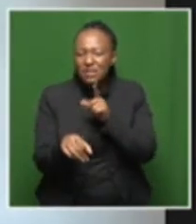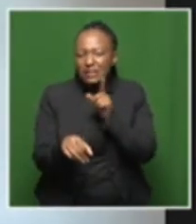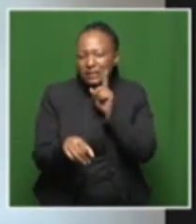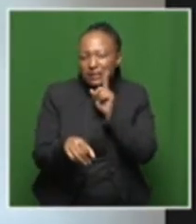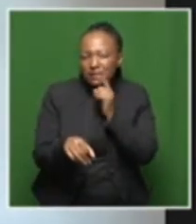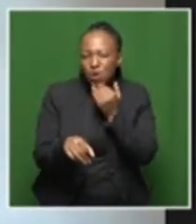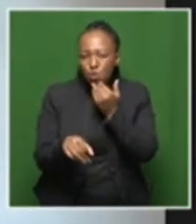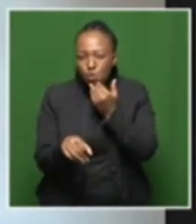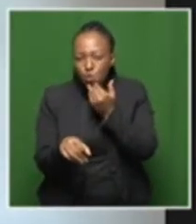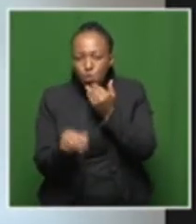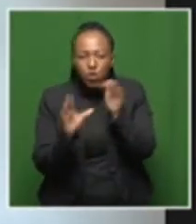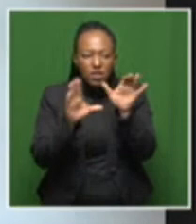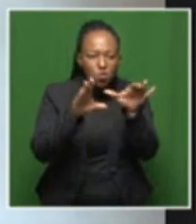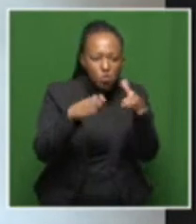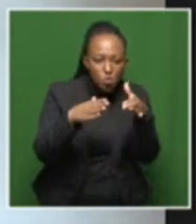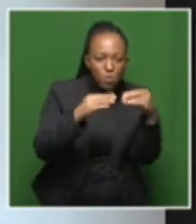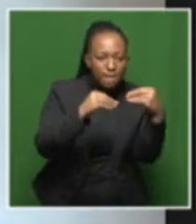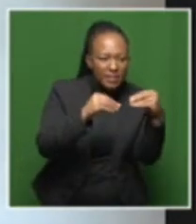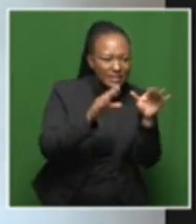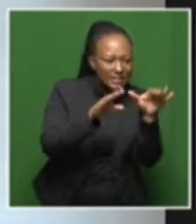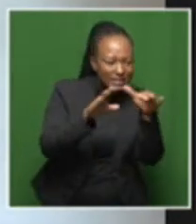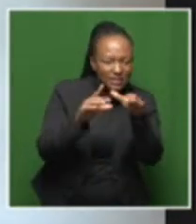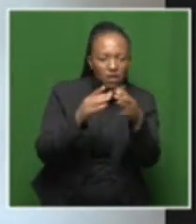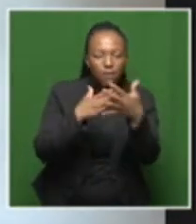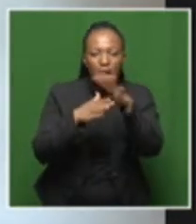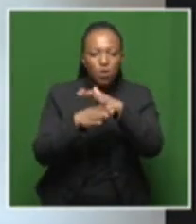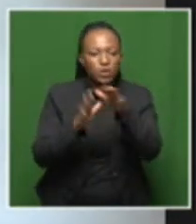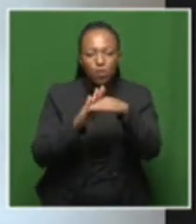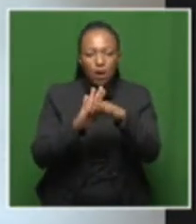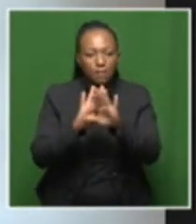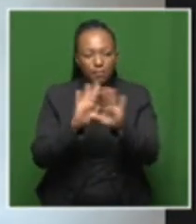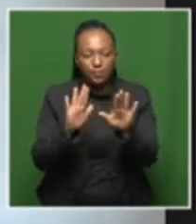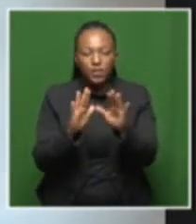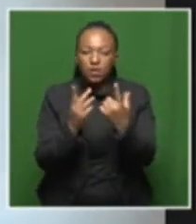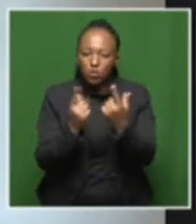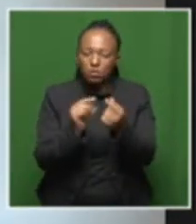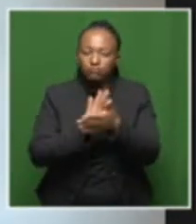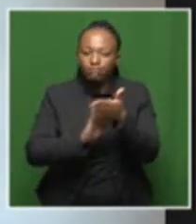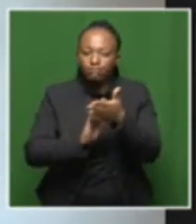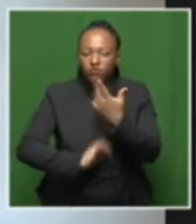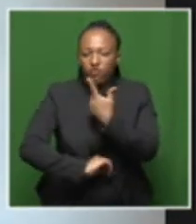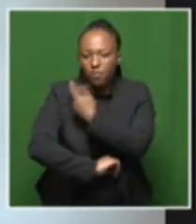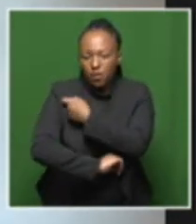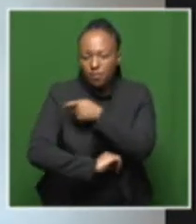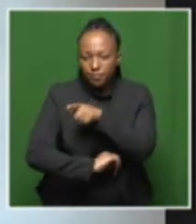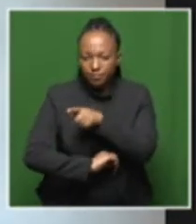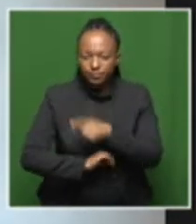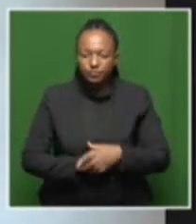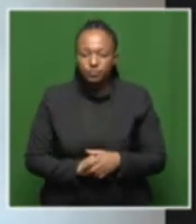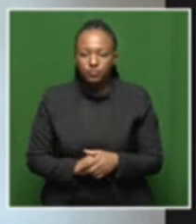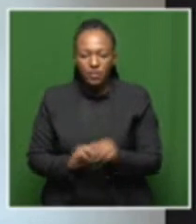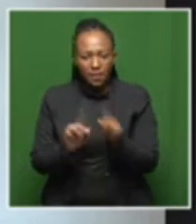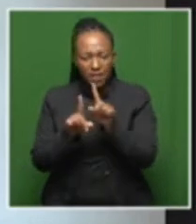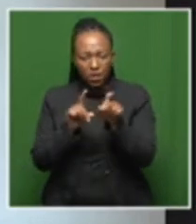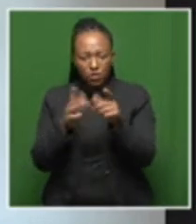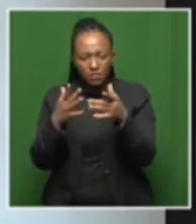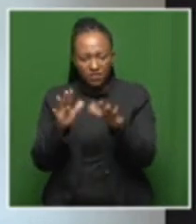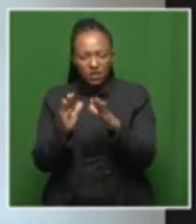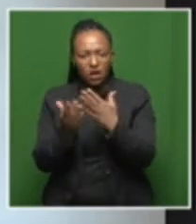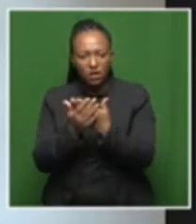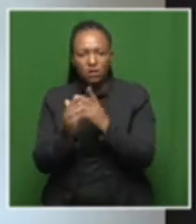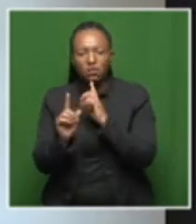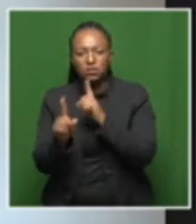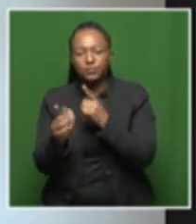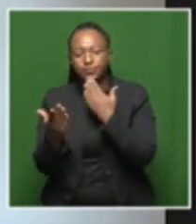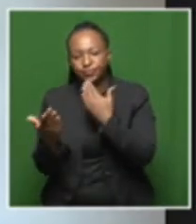try and set up specifically prioritized programs. That's where we are in the rollout at the moment. And I think those are the questions that I could answer. Thank